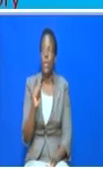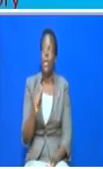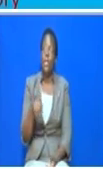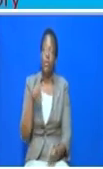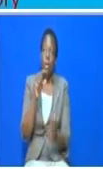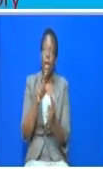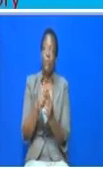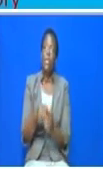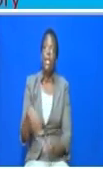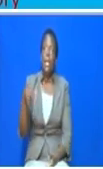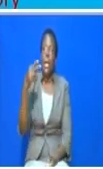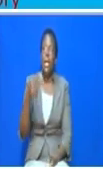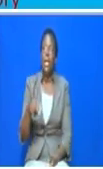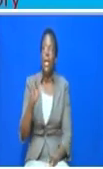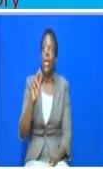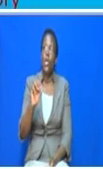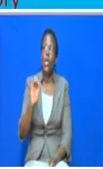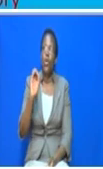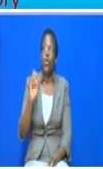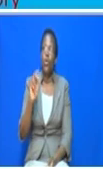word heroic. We have the word